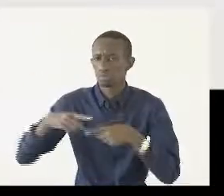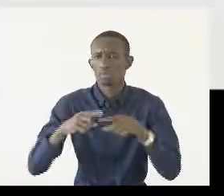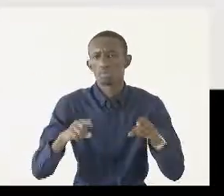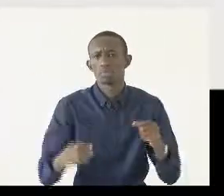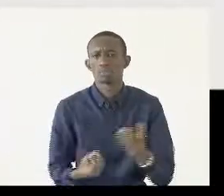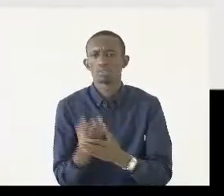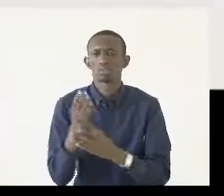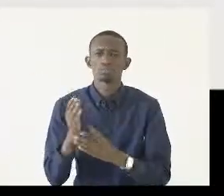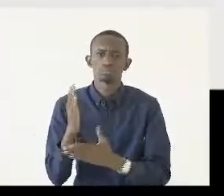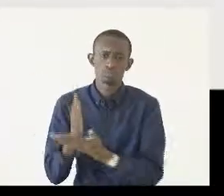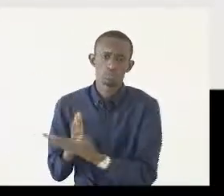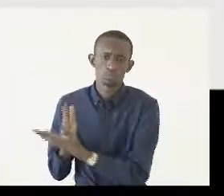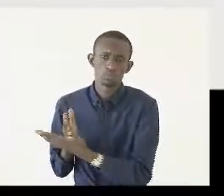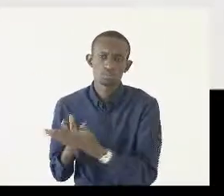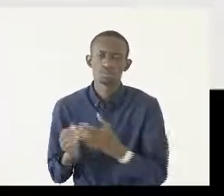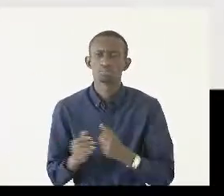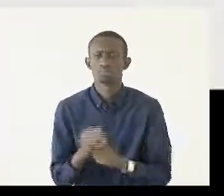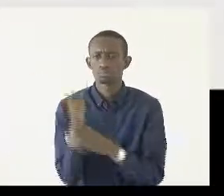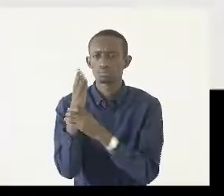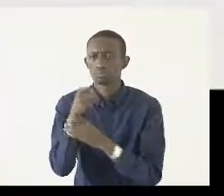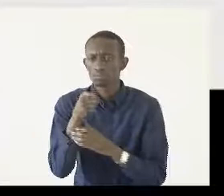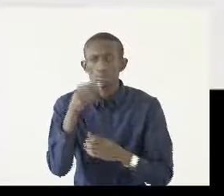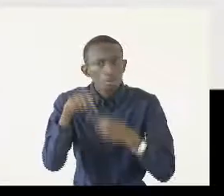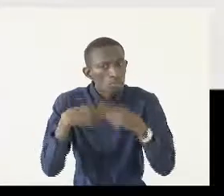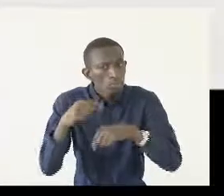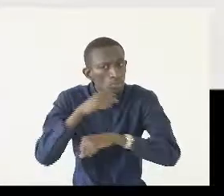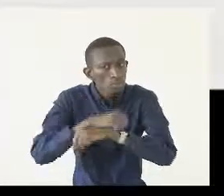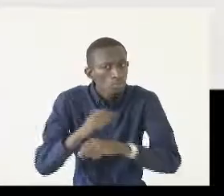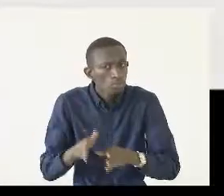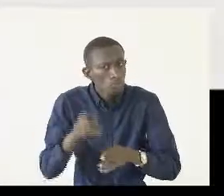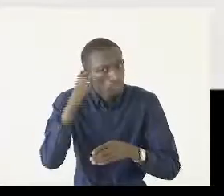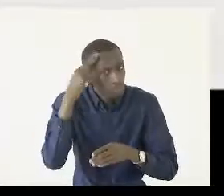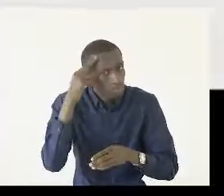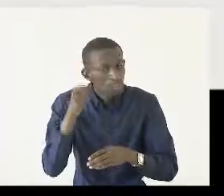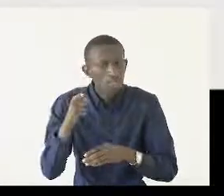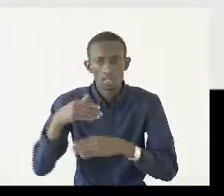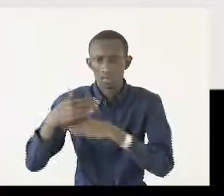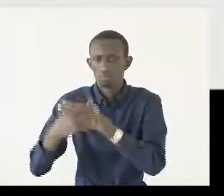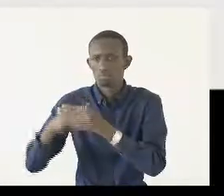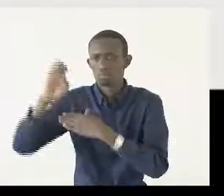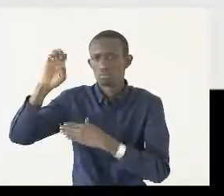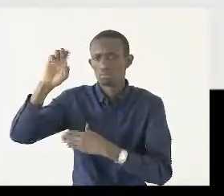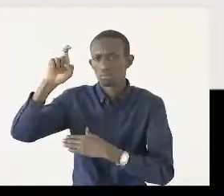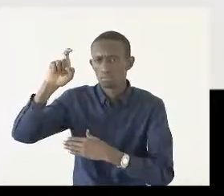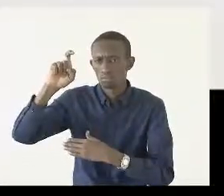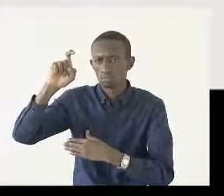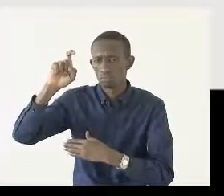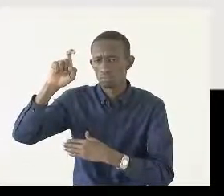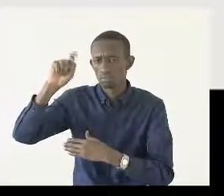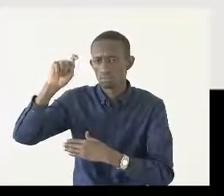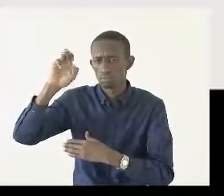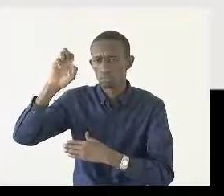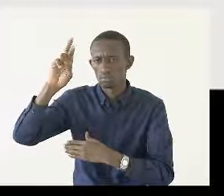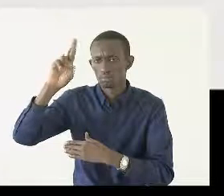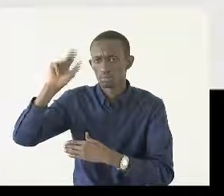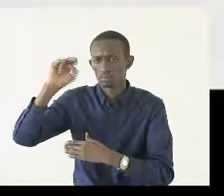lamina. Students, every time remember, these are external parts of the leaf.